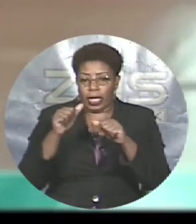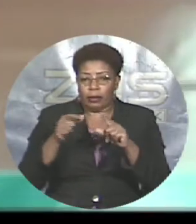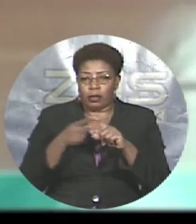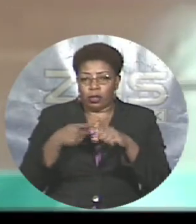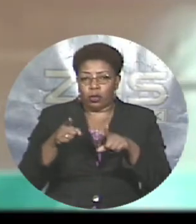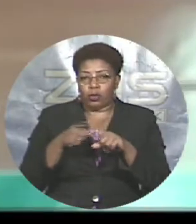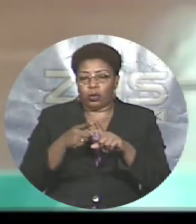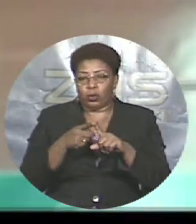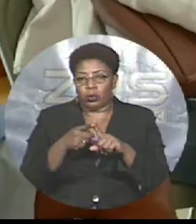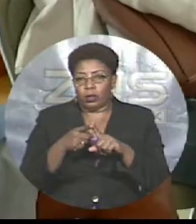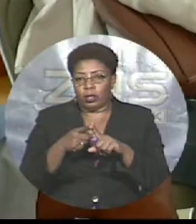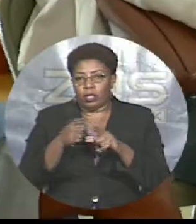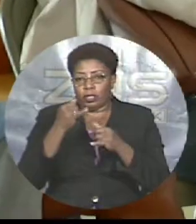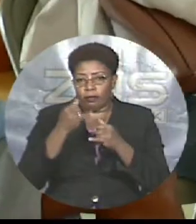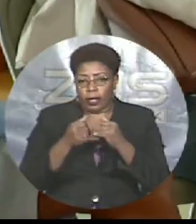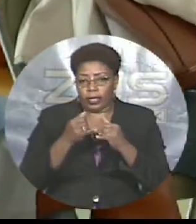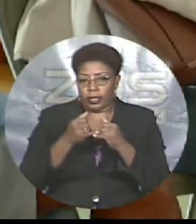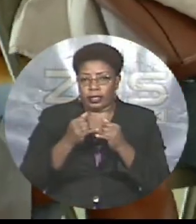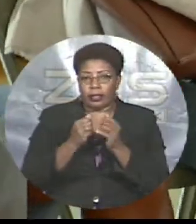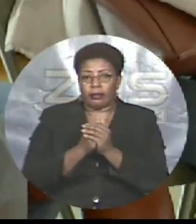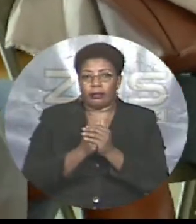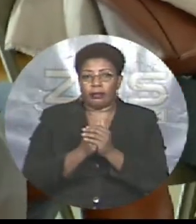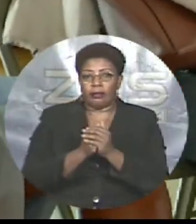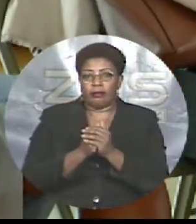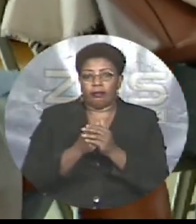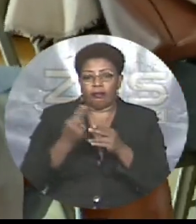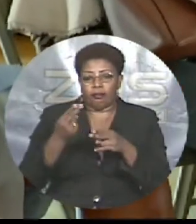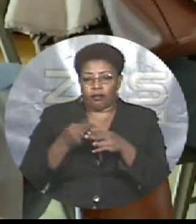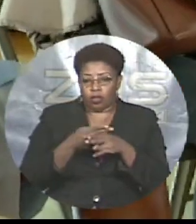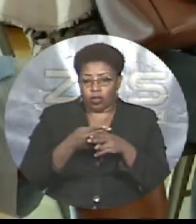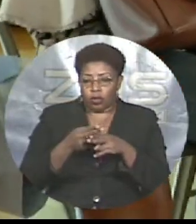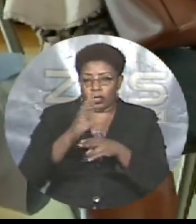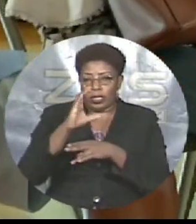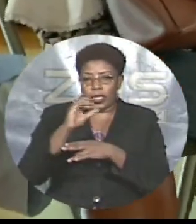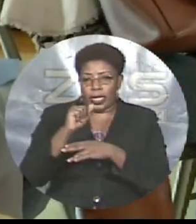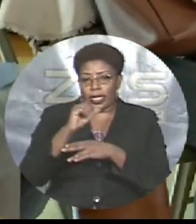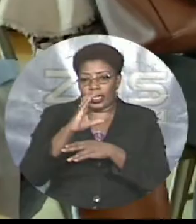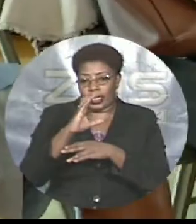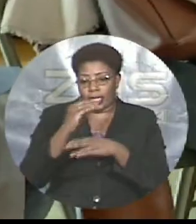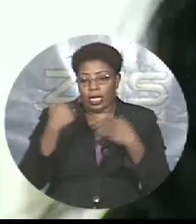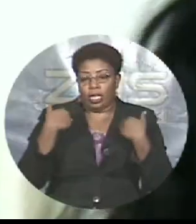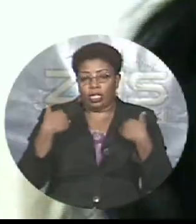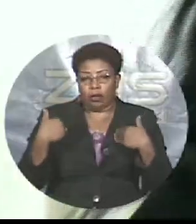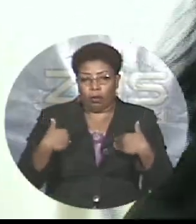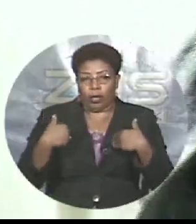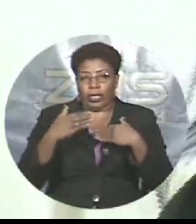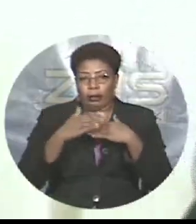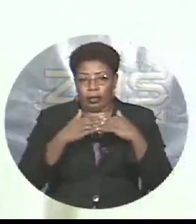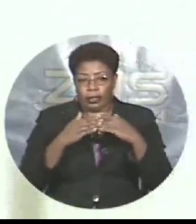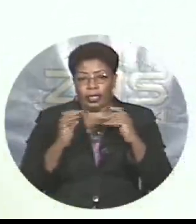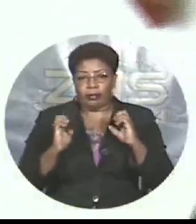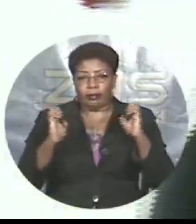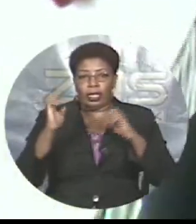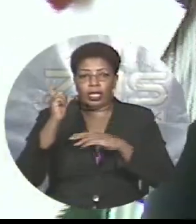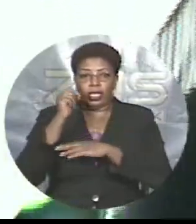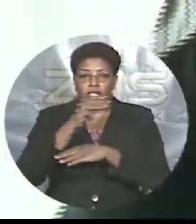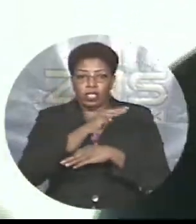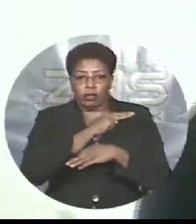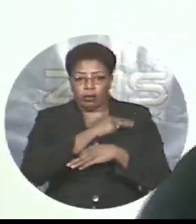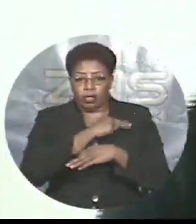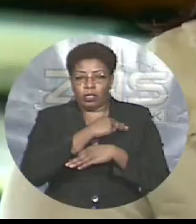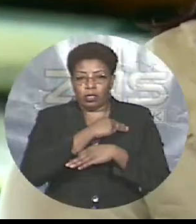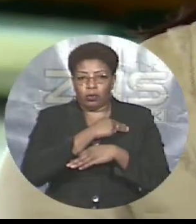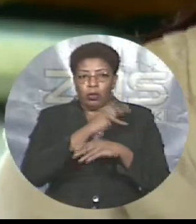making some noise in Greece. Less than a month to go now before the CAC Bodybuilding and Fitness Championships. Lakeisha Miller will compete in